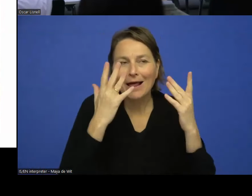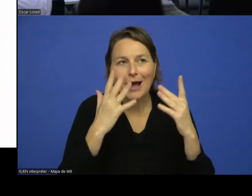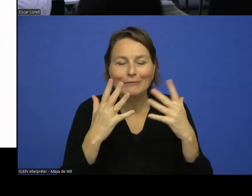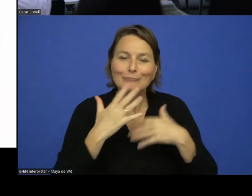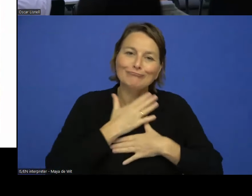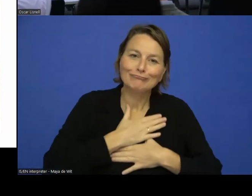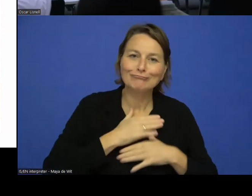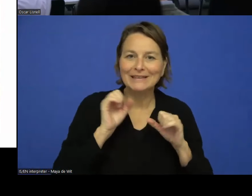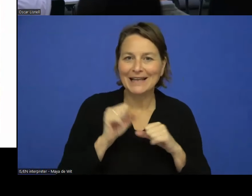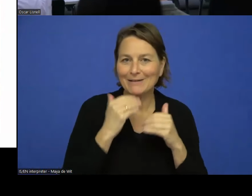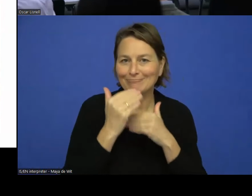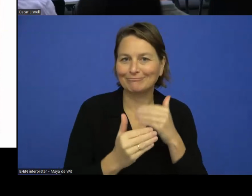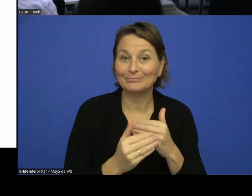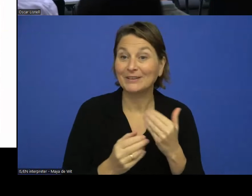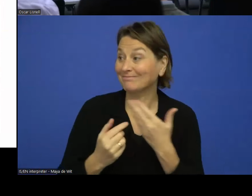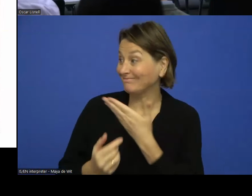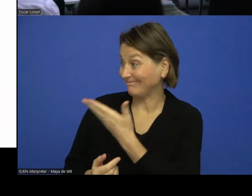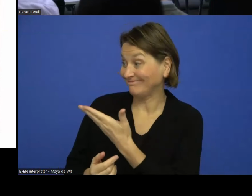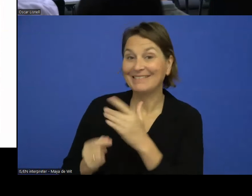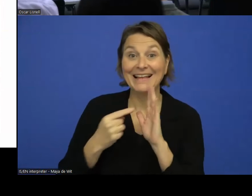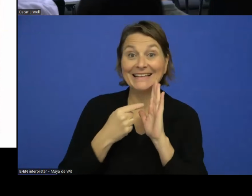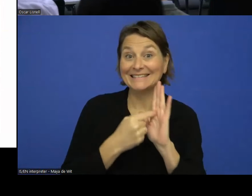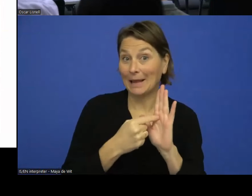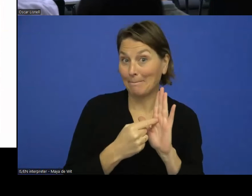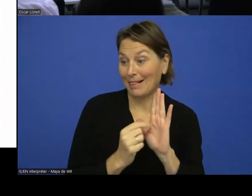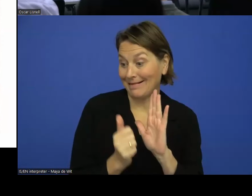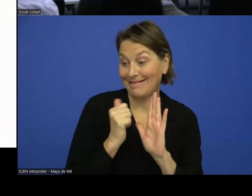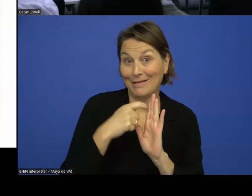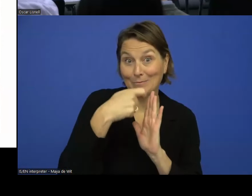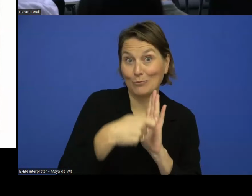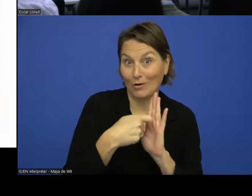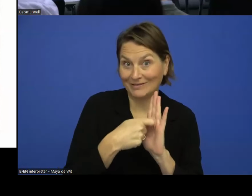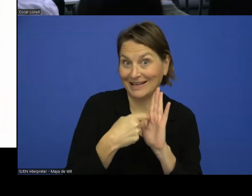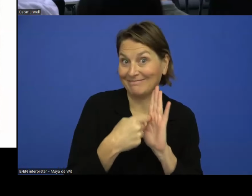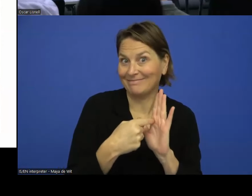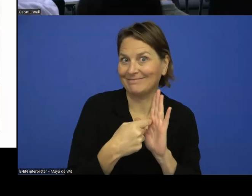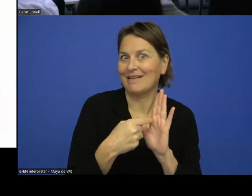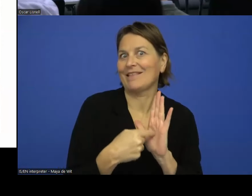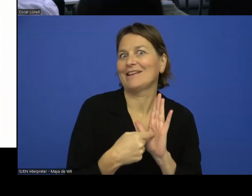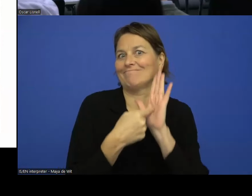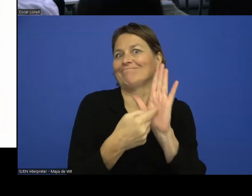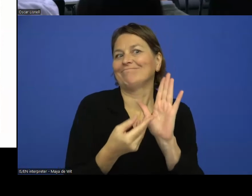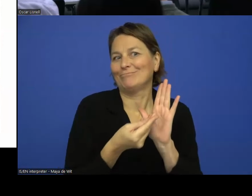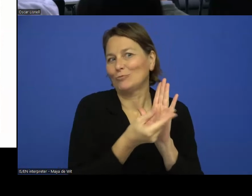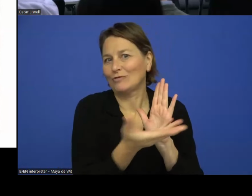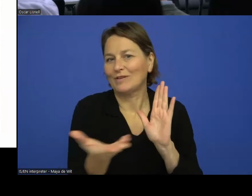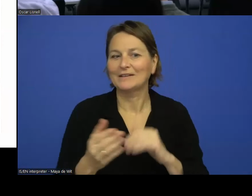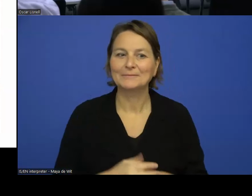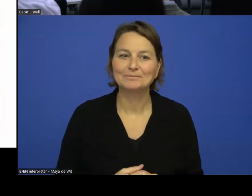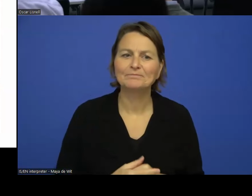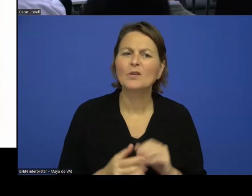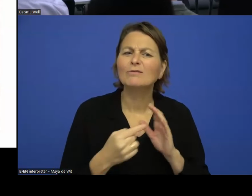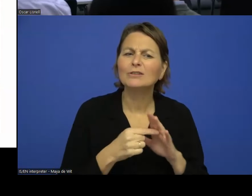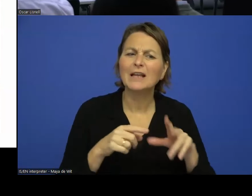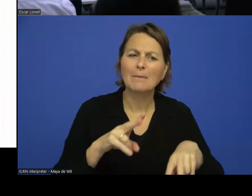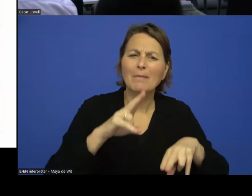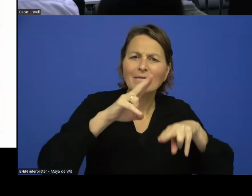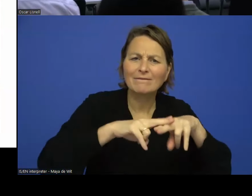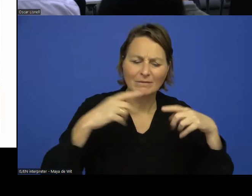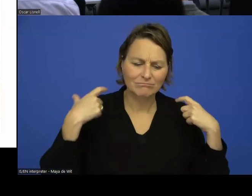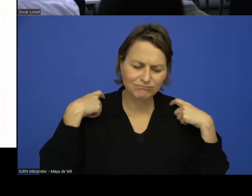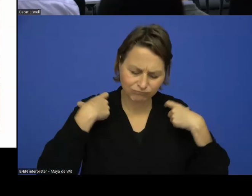prototypes that came out of that project. So you can see we had things on the chairs, and we had in the vest, and we had things